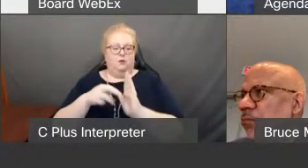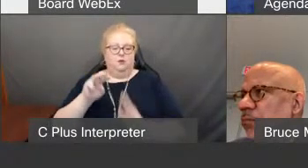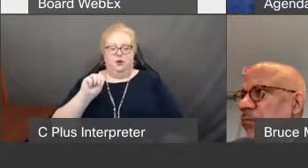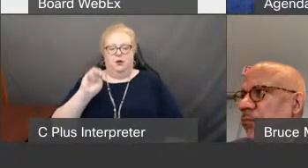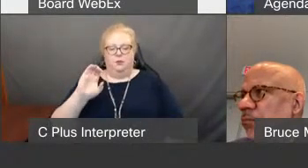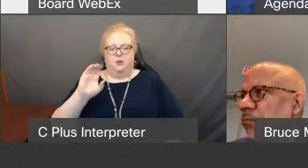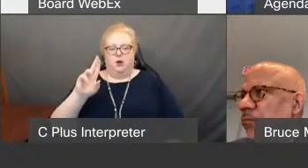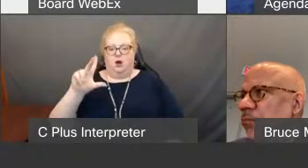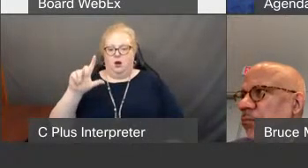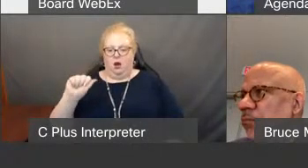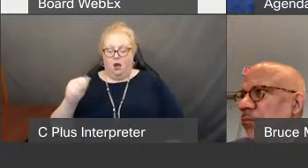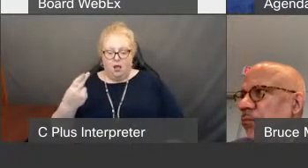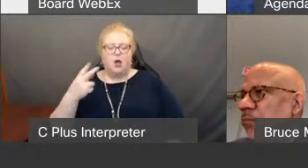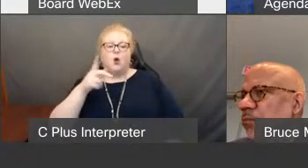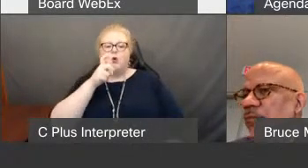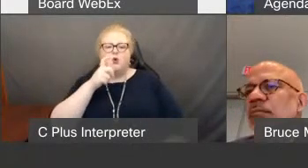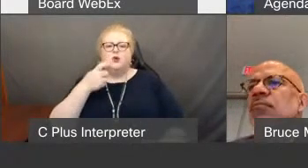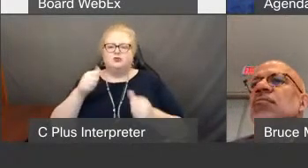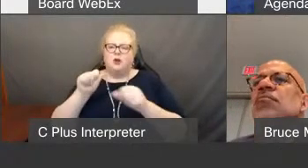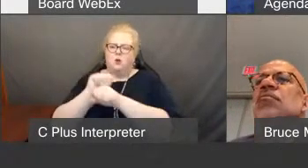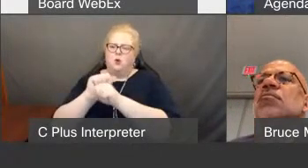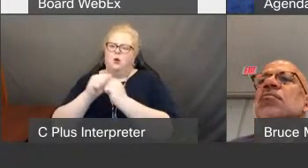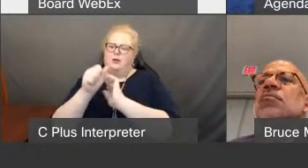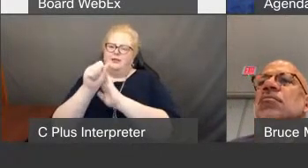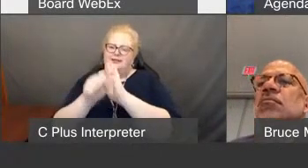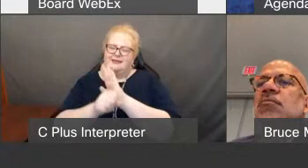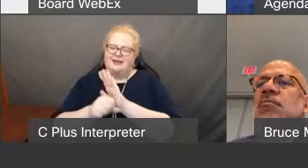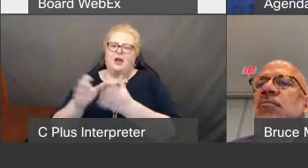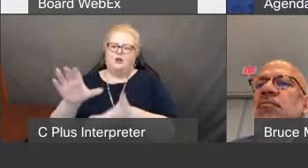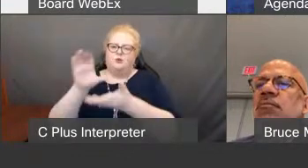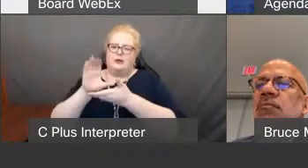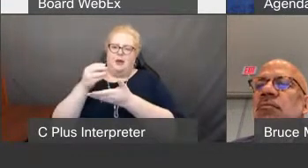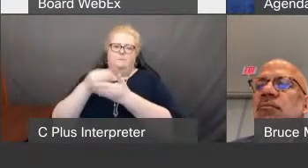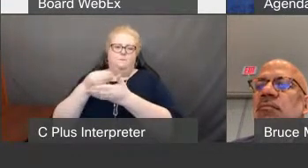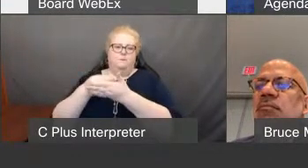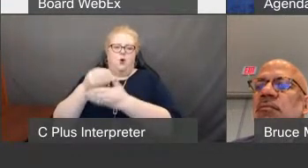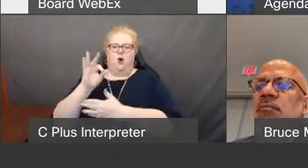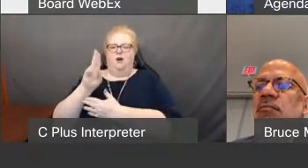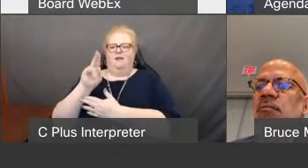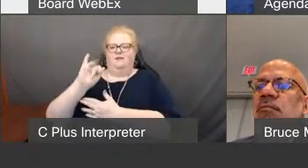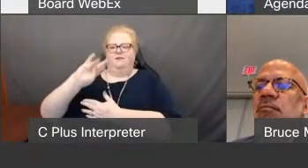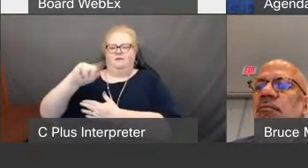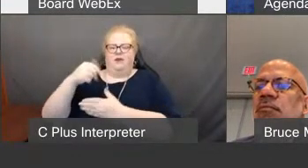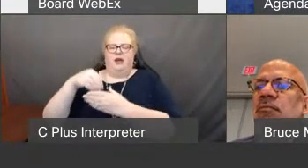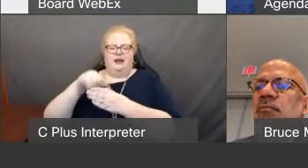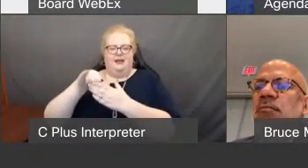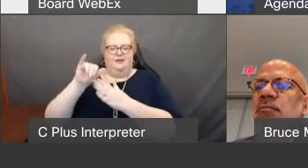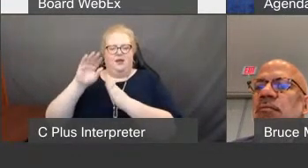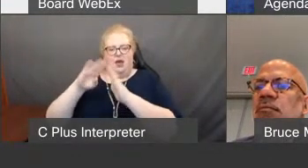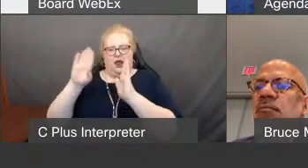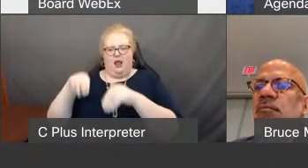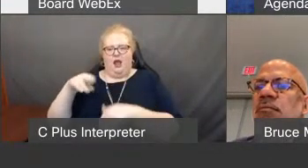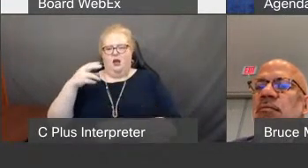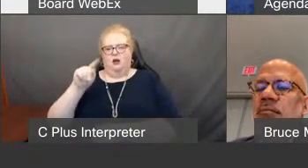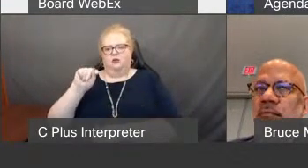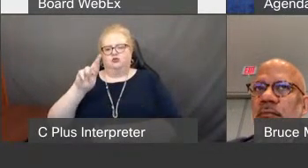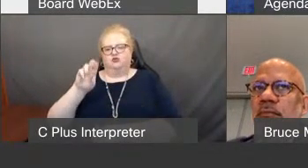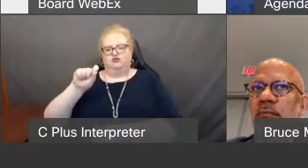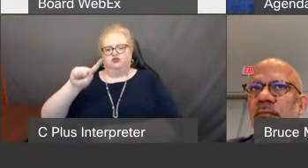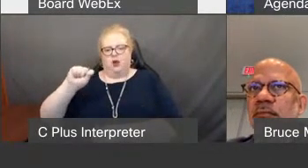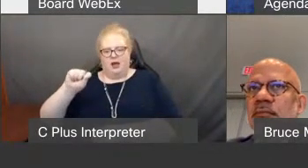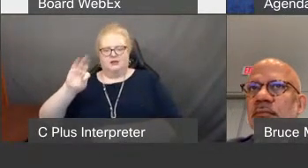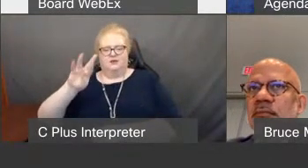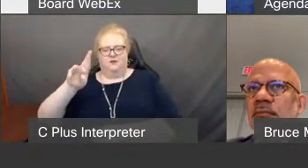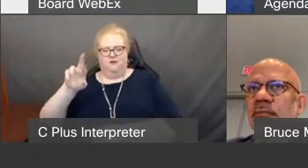state to get us to invest more money in the housing trust fund, which we have not. But how are we going to put this money